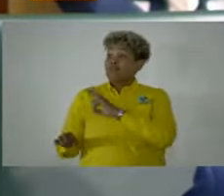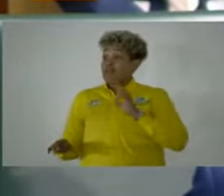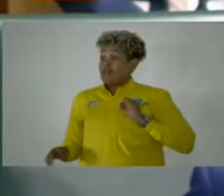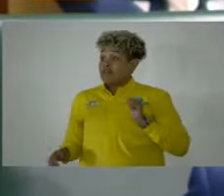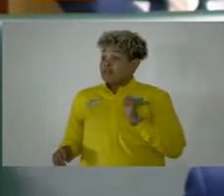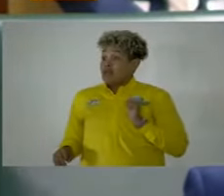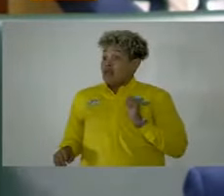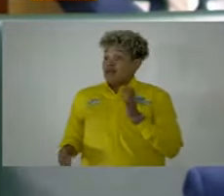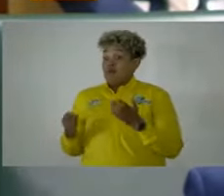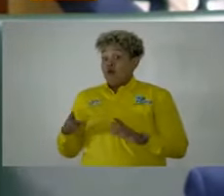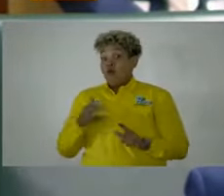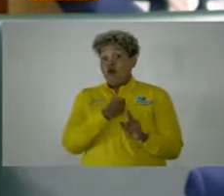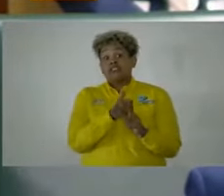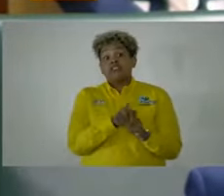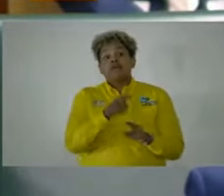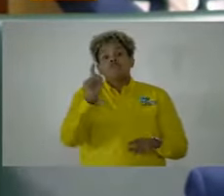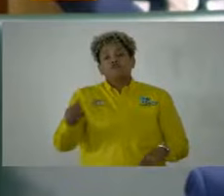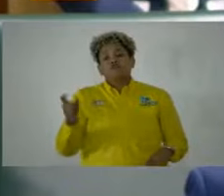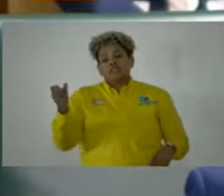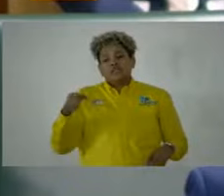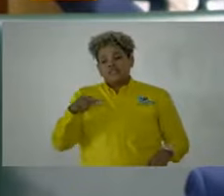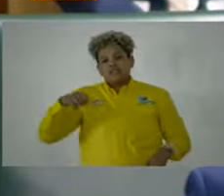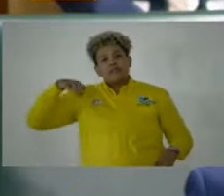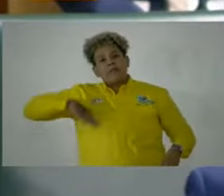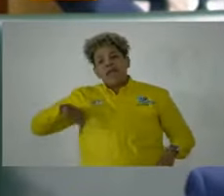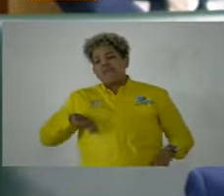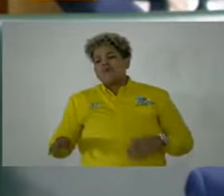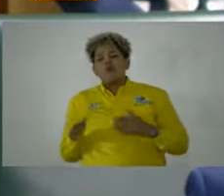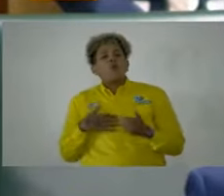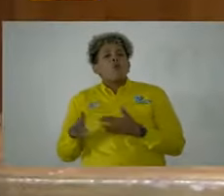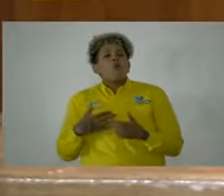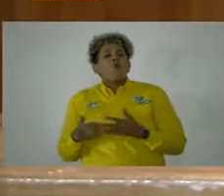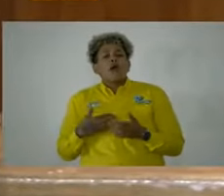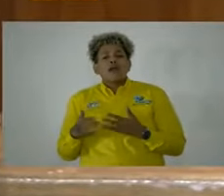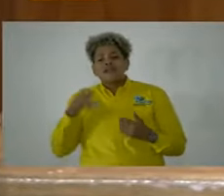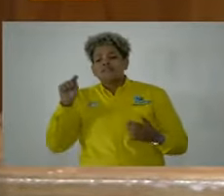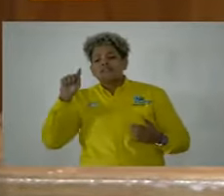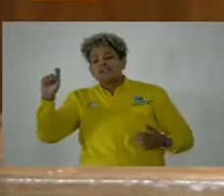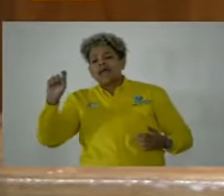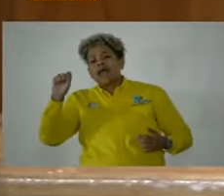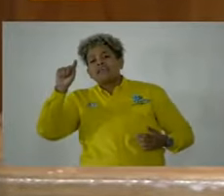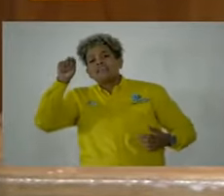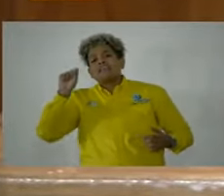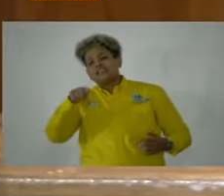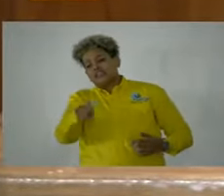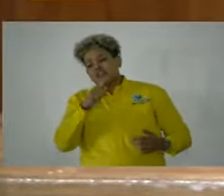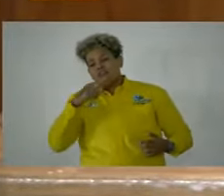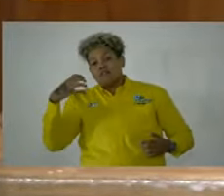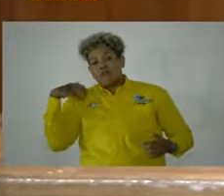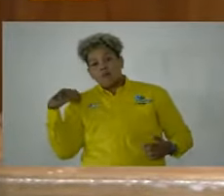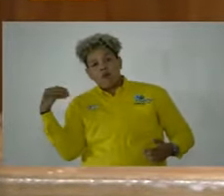himself or herself should get this benefit, whatever the tax status of the employer.